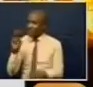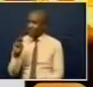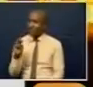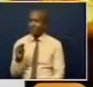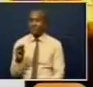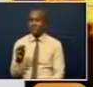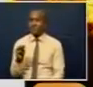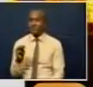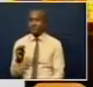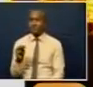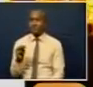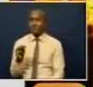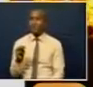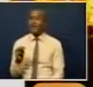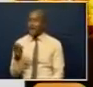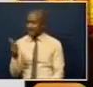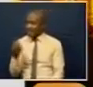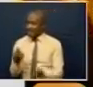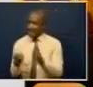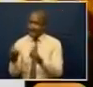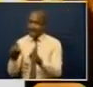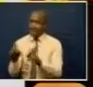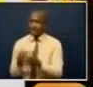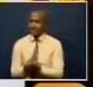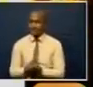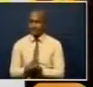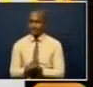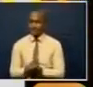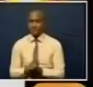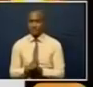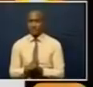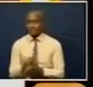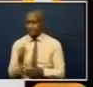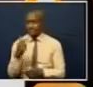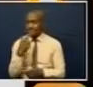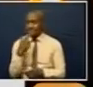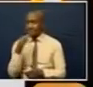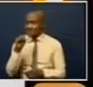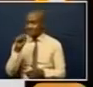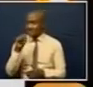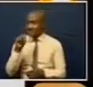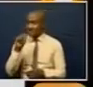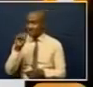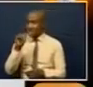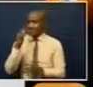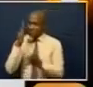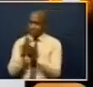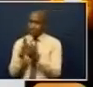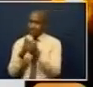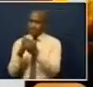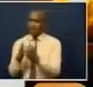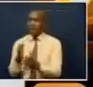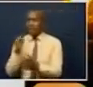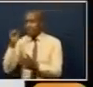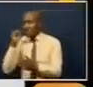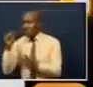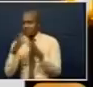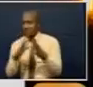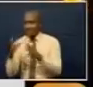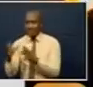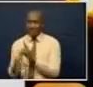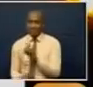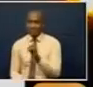counting. And counting. Nyar Gero says Sakaja Johnson is a true leader. He doesn't play party politics. He